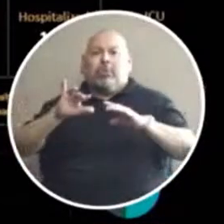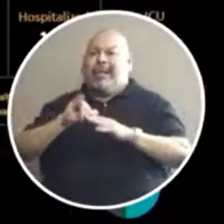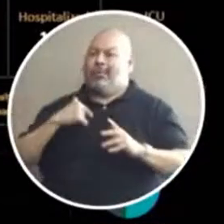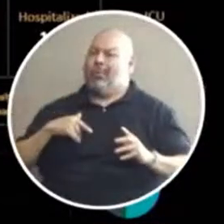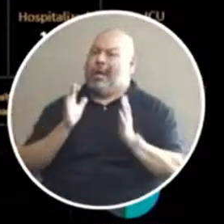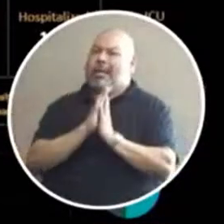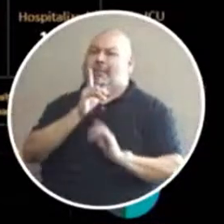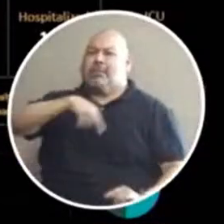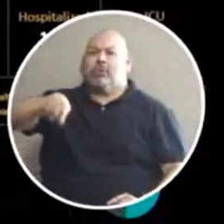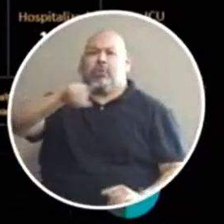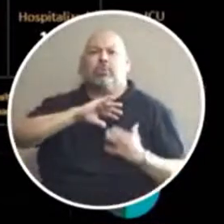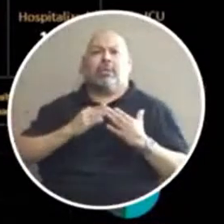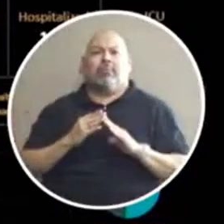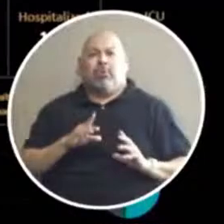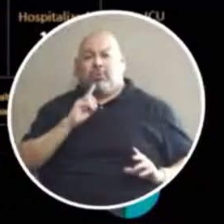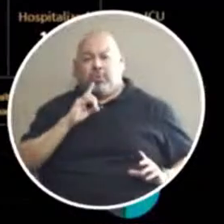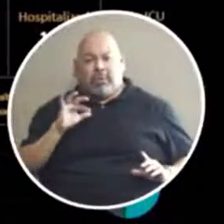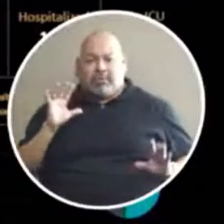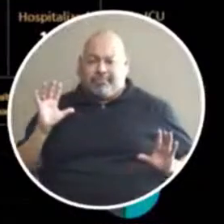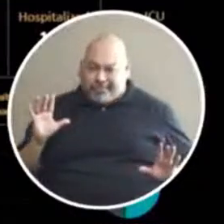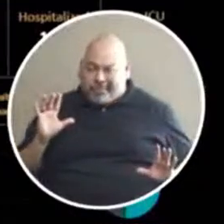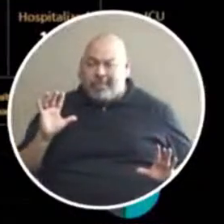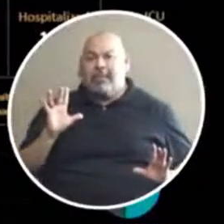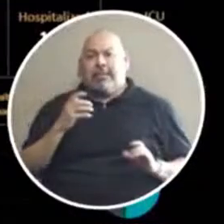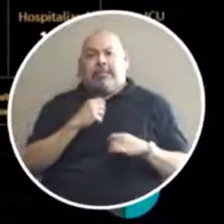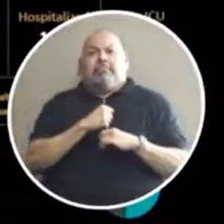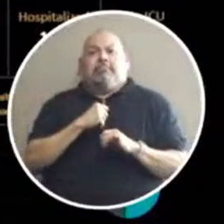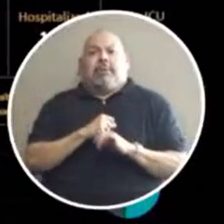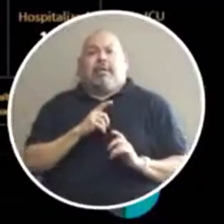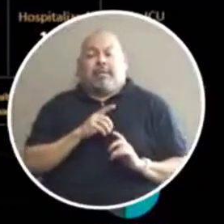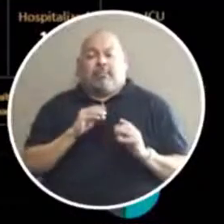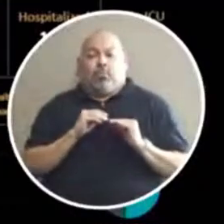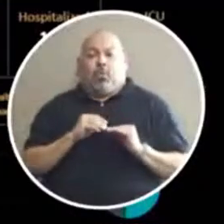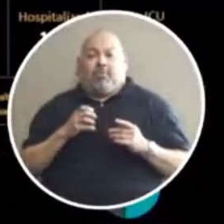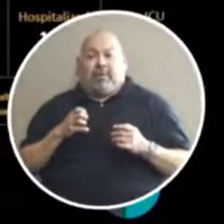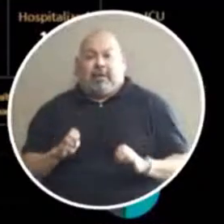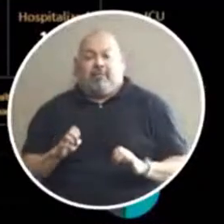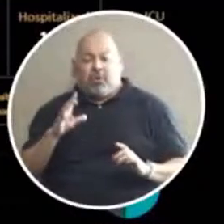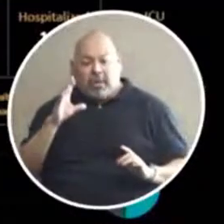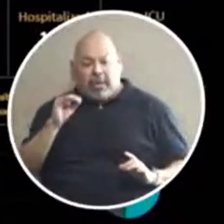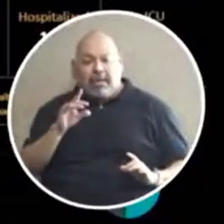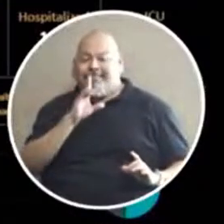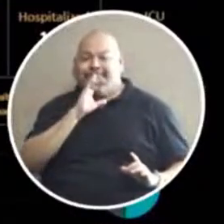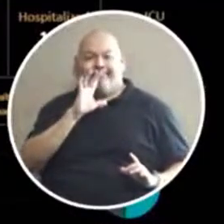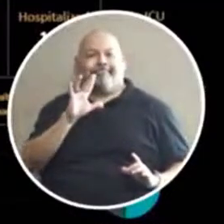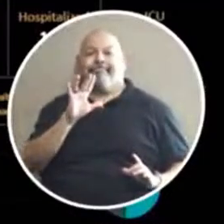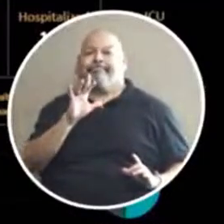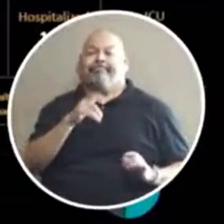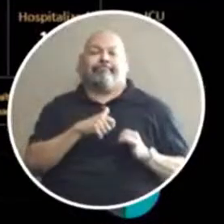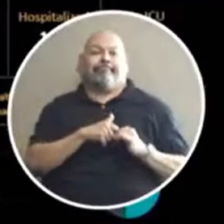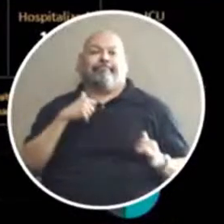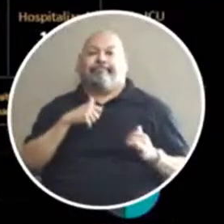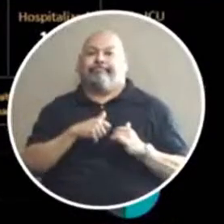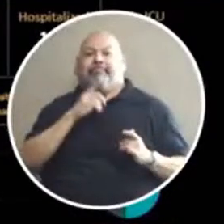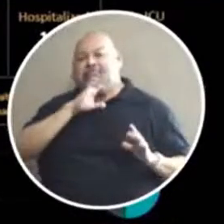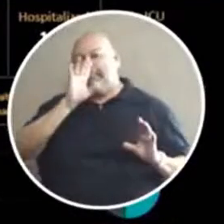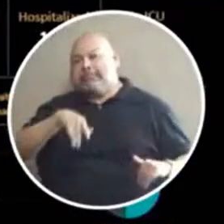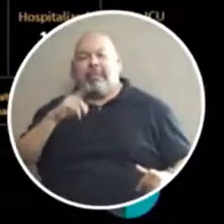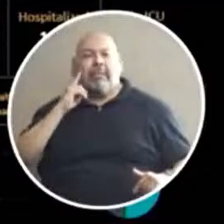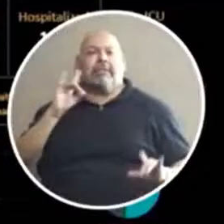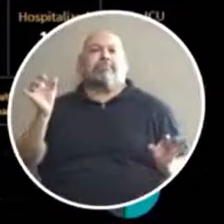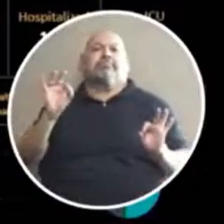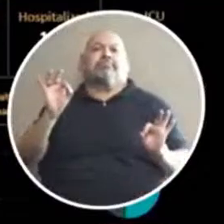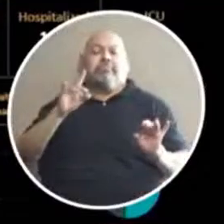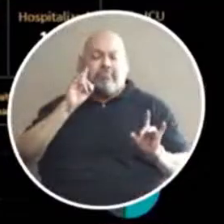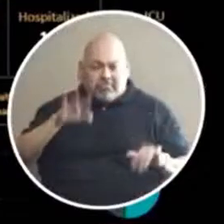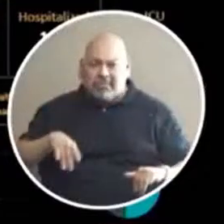we're asking the community to make a greater effort and not fall into the COVID fatigue. We